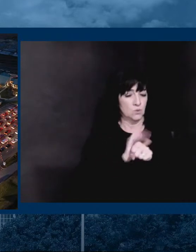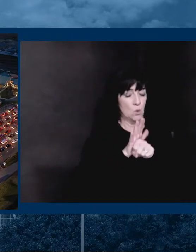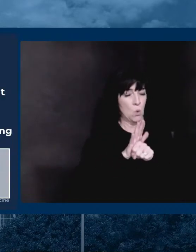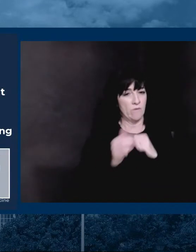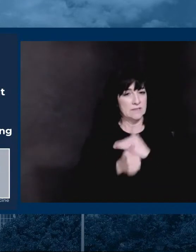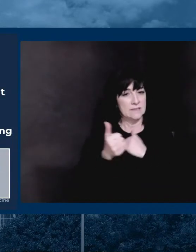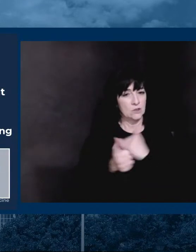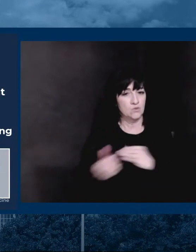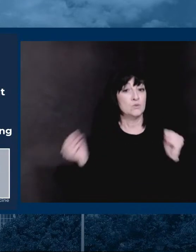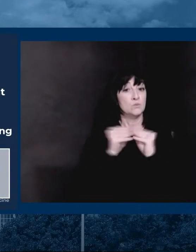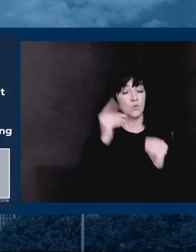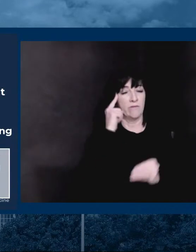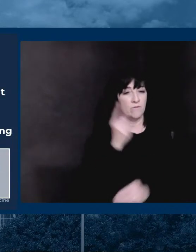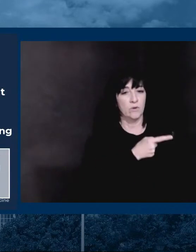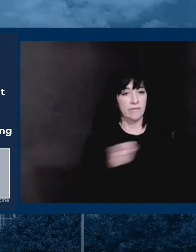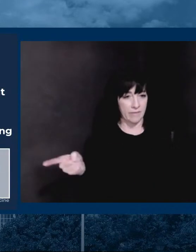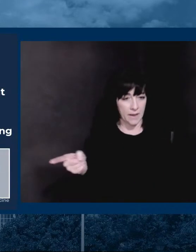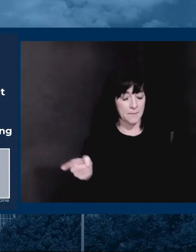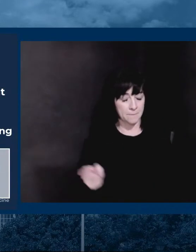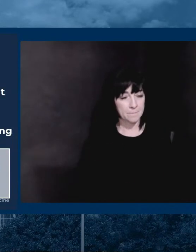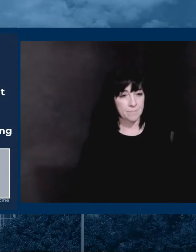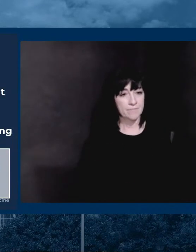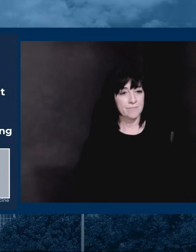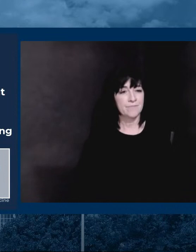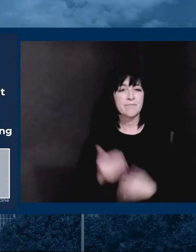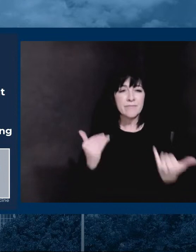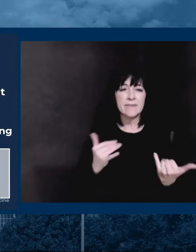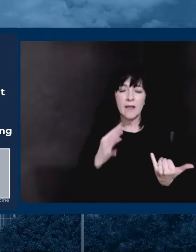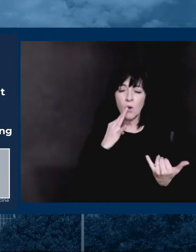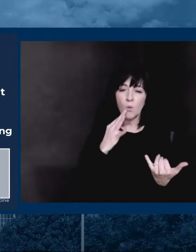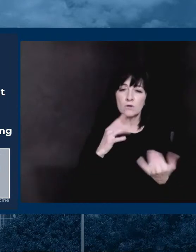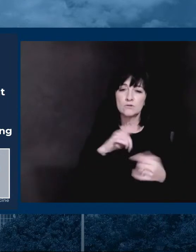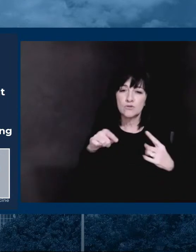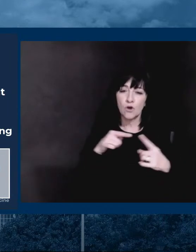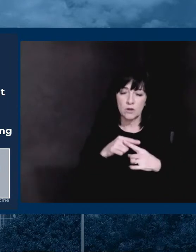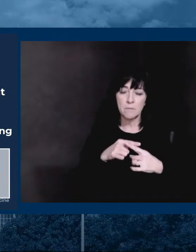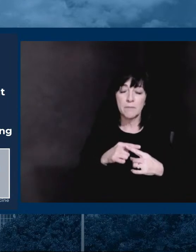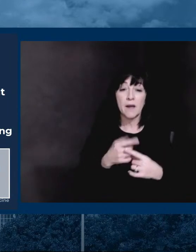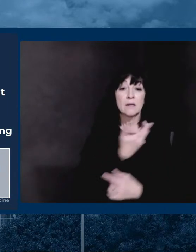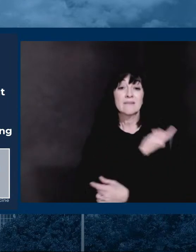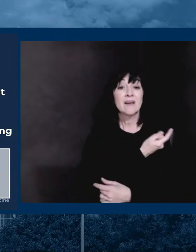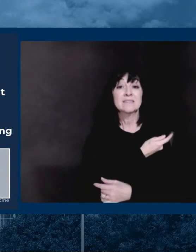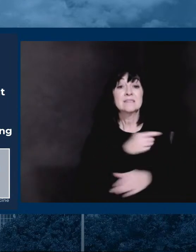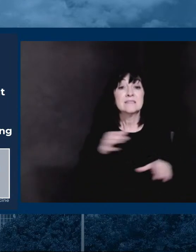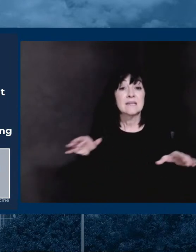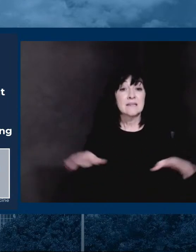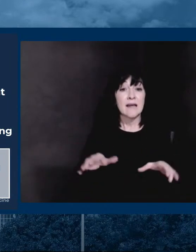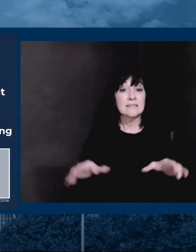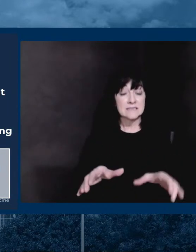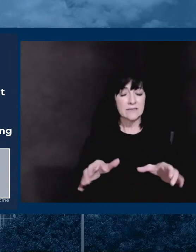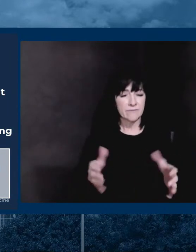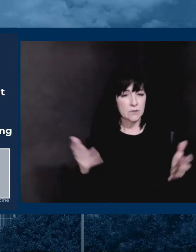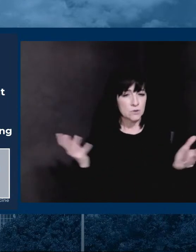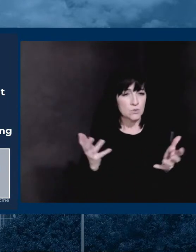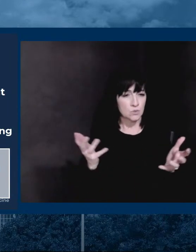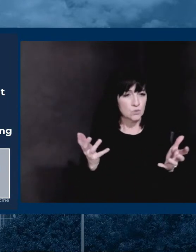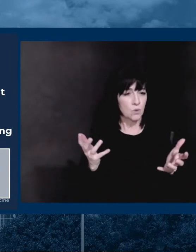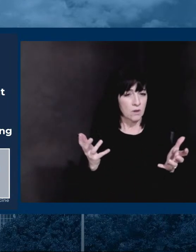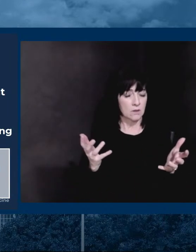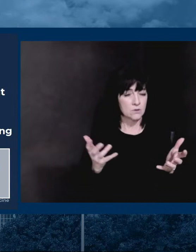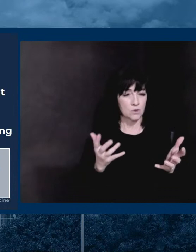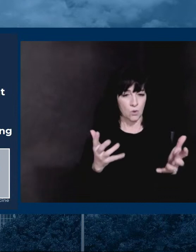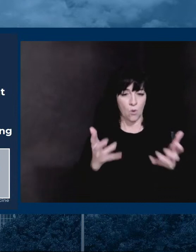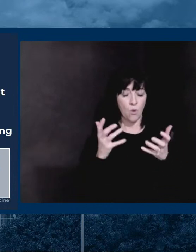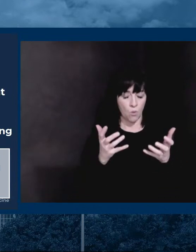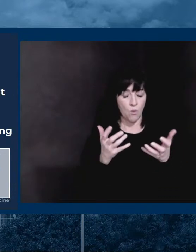lot of activities taken place within DPH over the last week to increase access to vaccinations for phase 1A